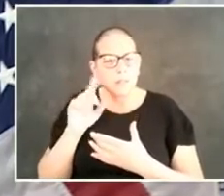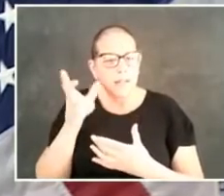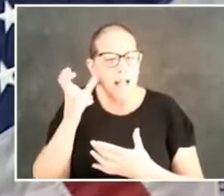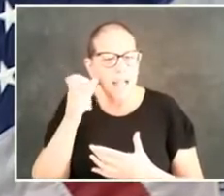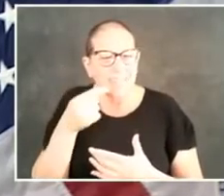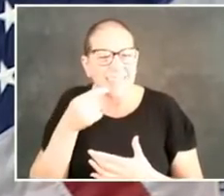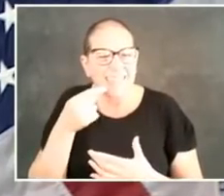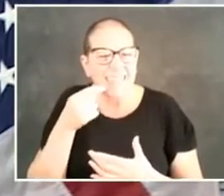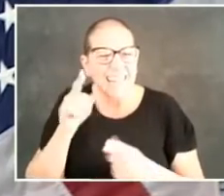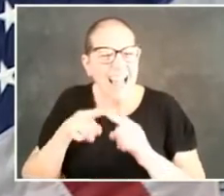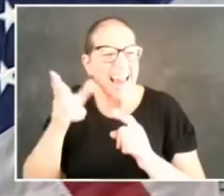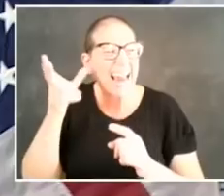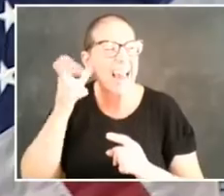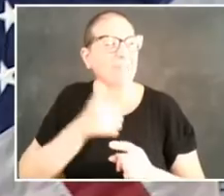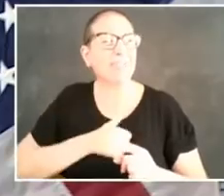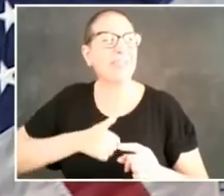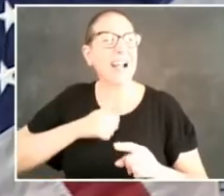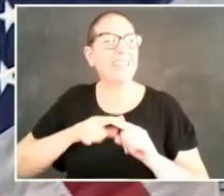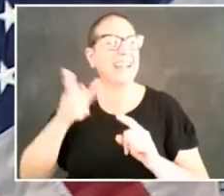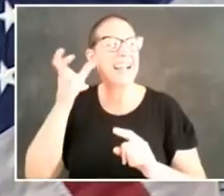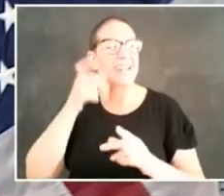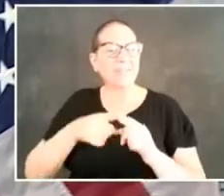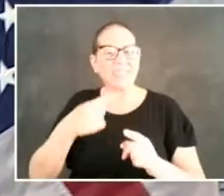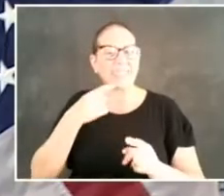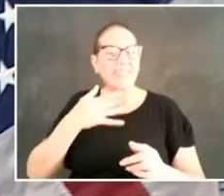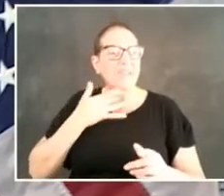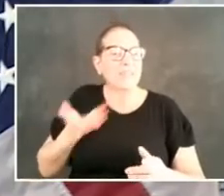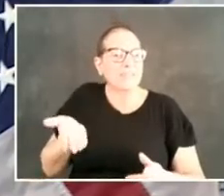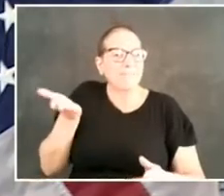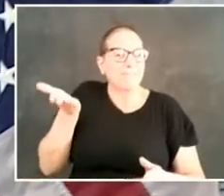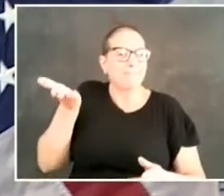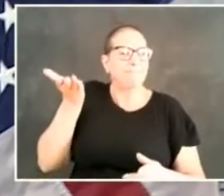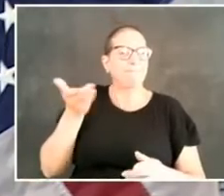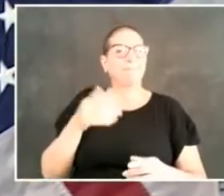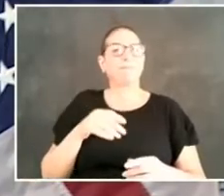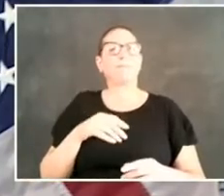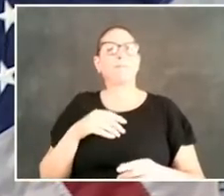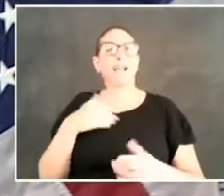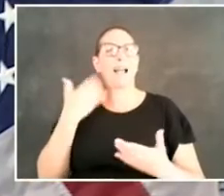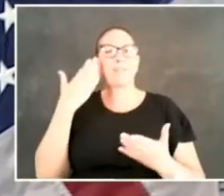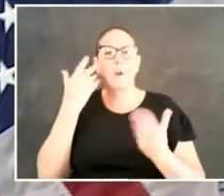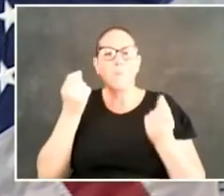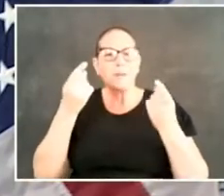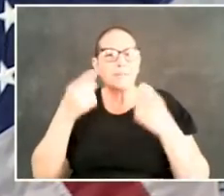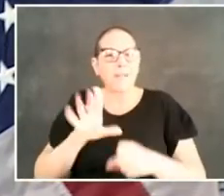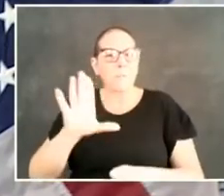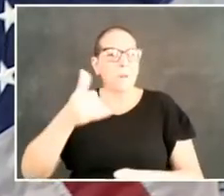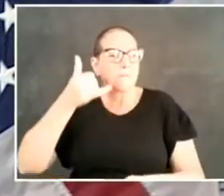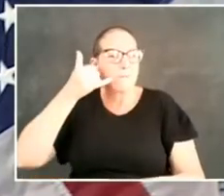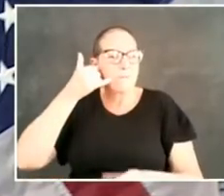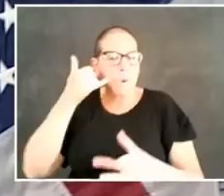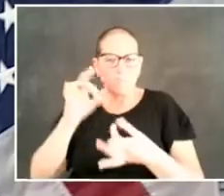I'm having trouble hearing you, Christy. See, I don't know what's going on with your phone. Could you start again and speak slowly so I can hear you?